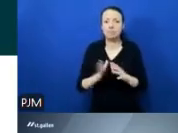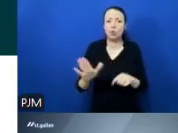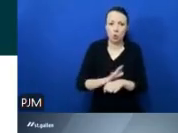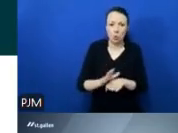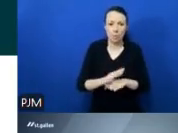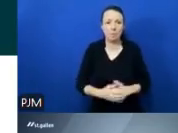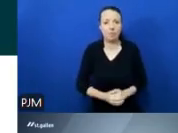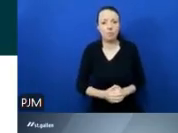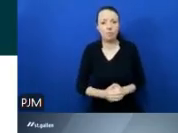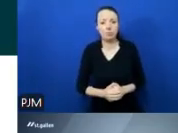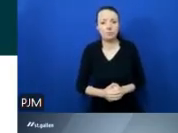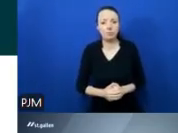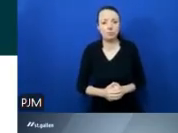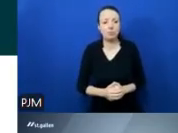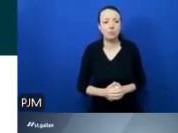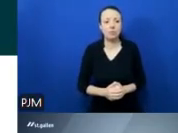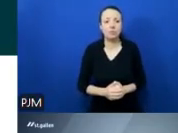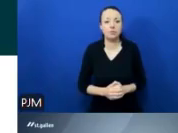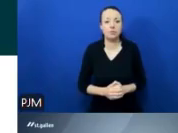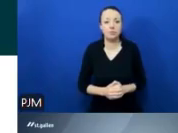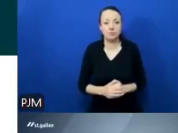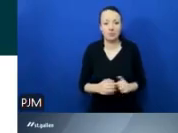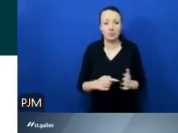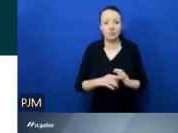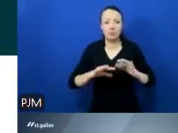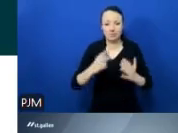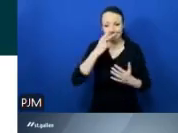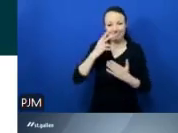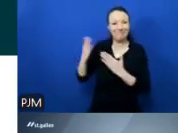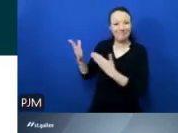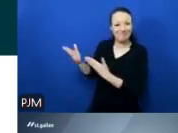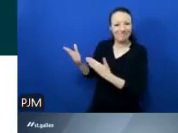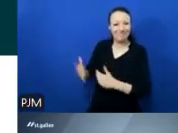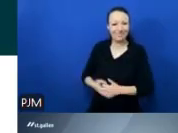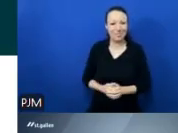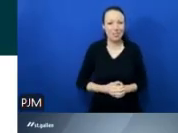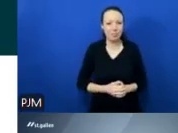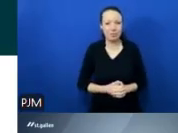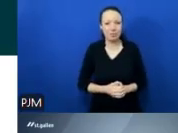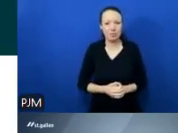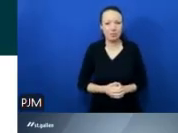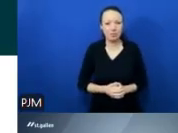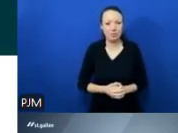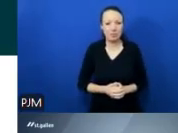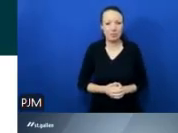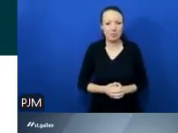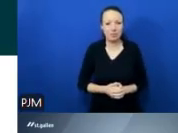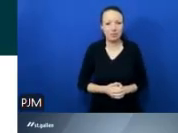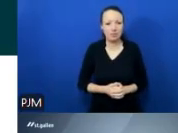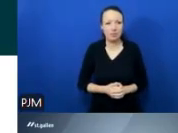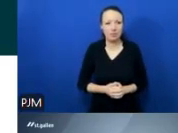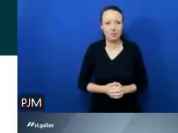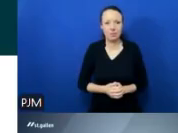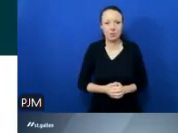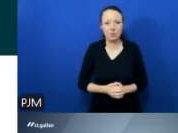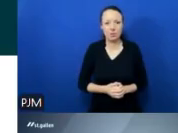They reduce the surface runoff and they give less load on combined sewers. And even though the